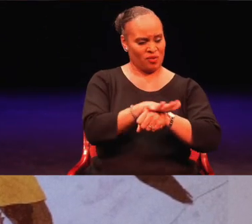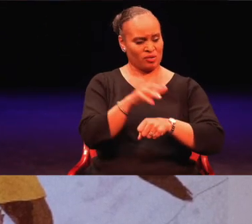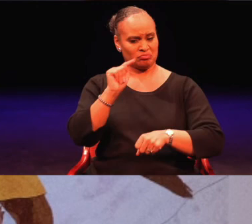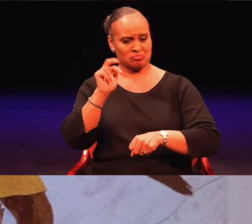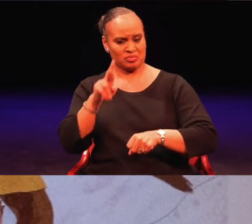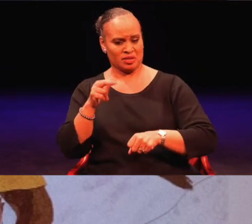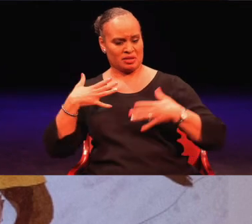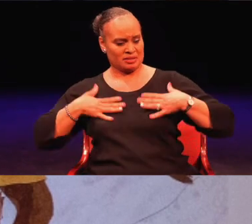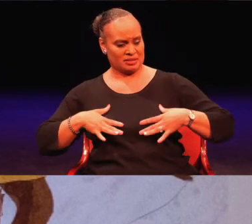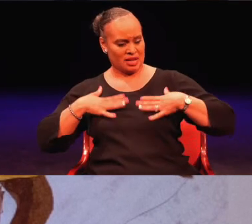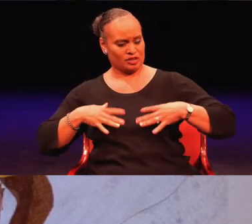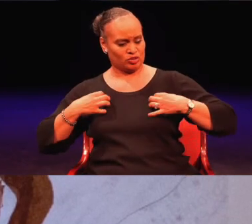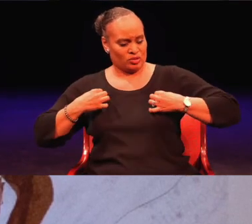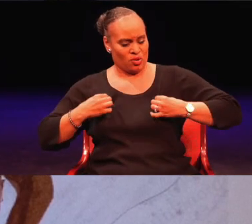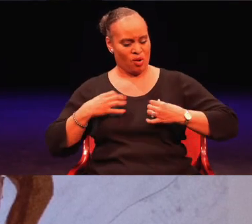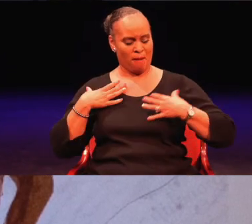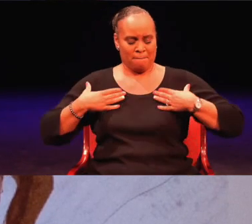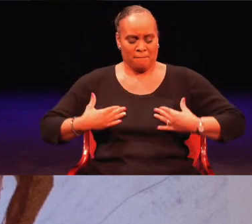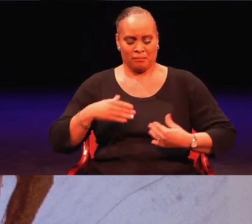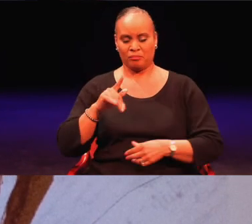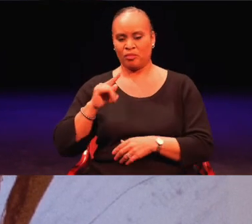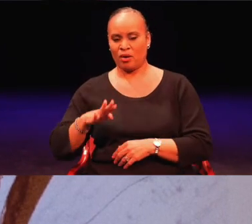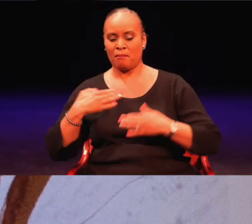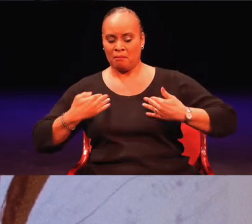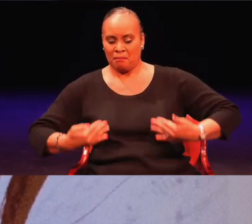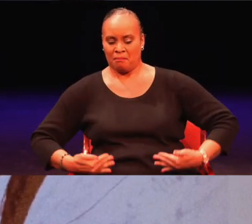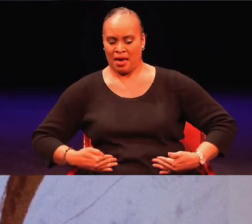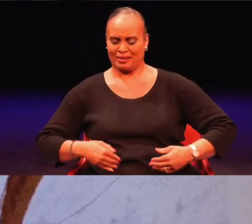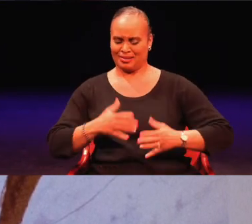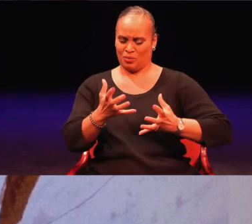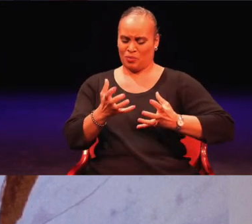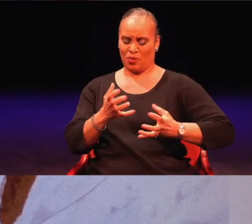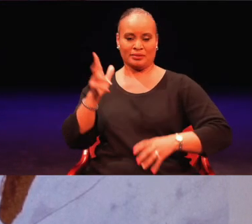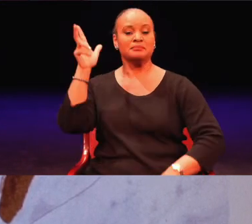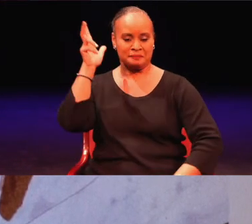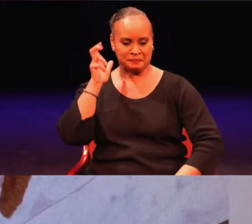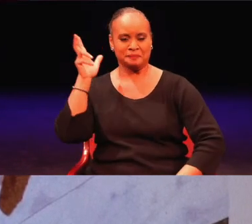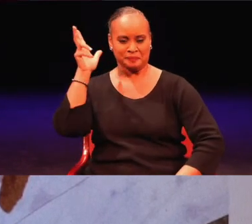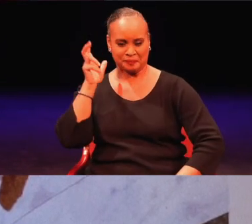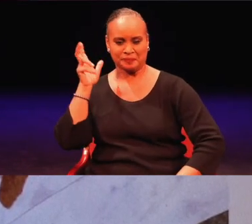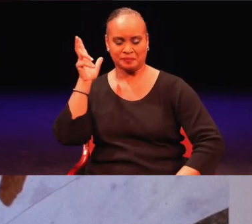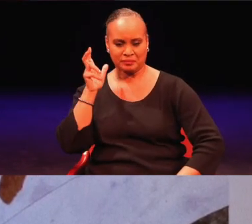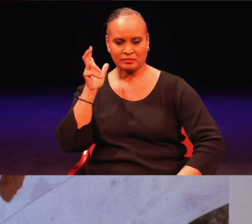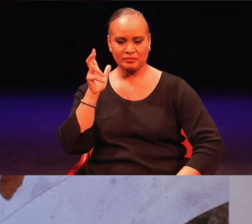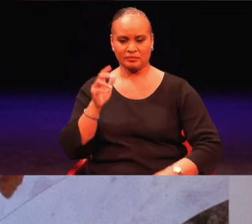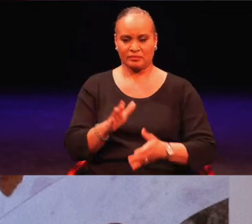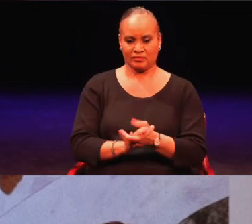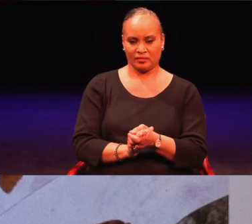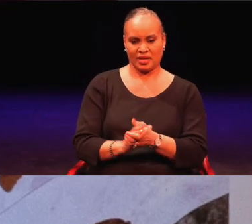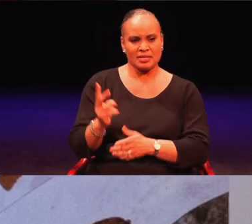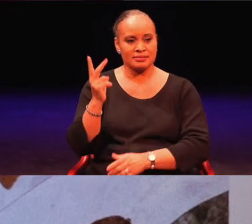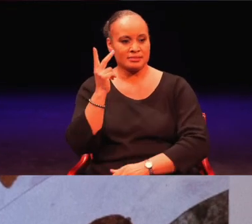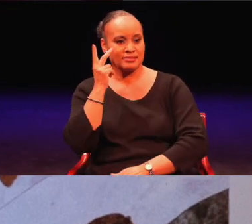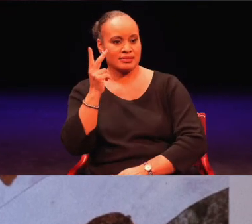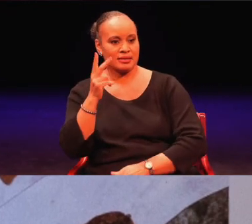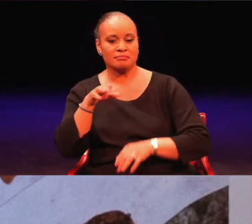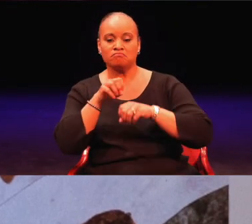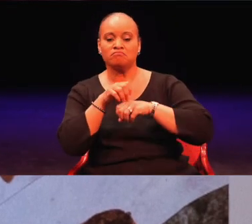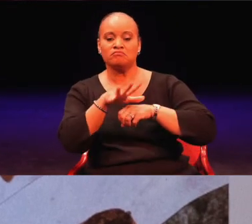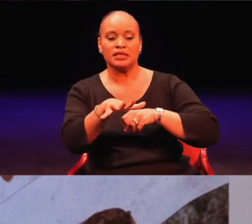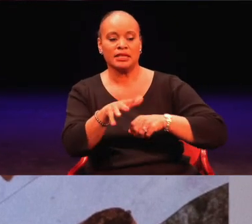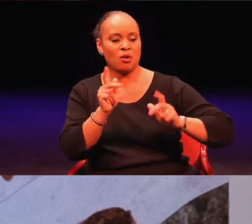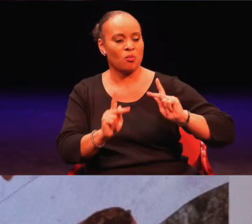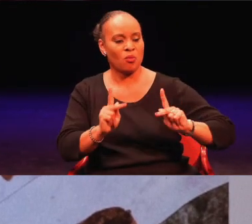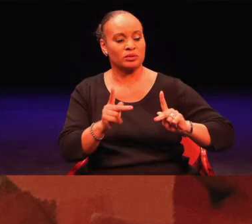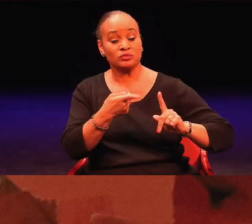on asphalt street, sun, yellow shirts on burnt umber bodies. Demanding to be heard, seen,